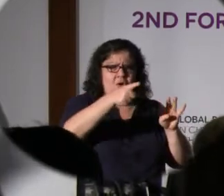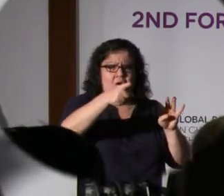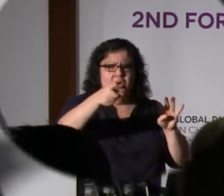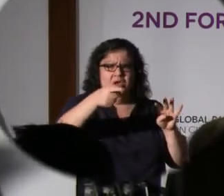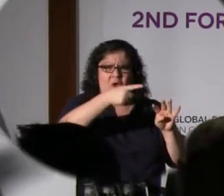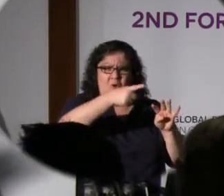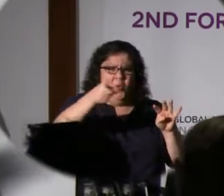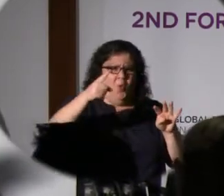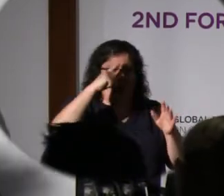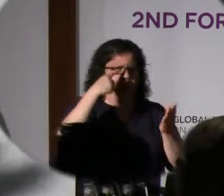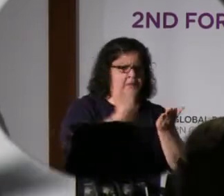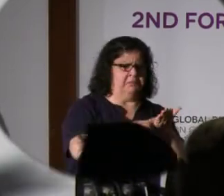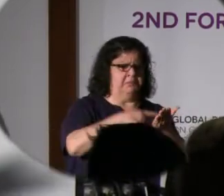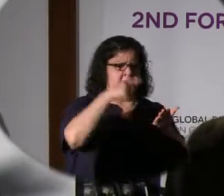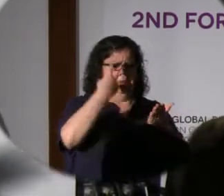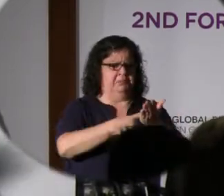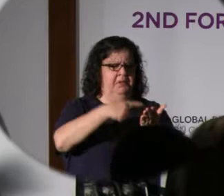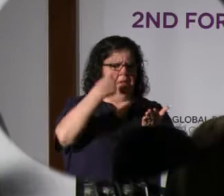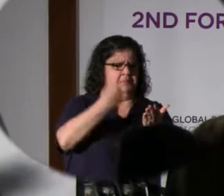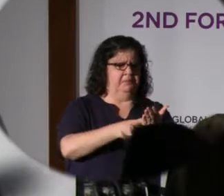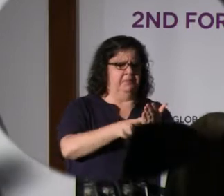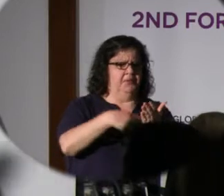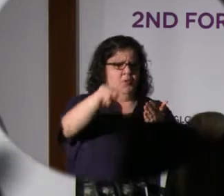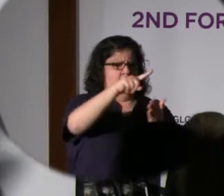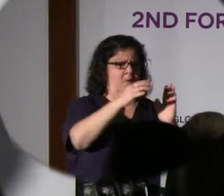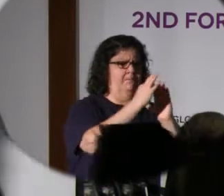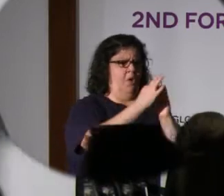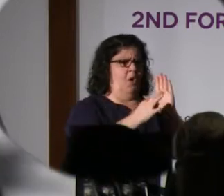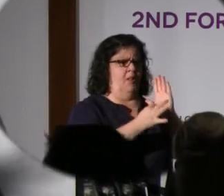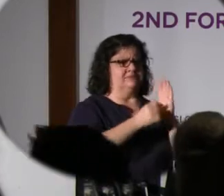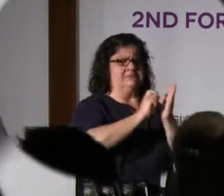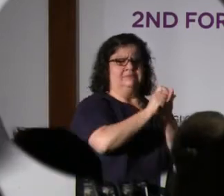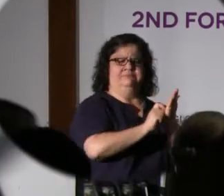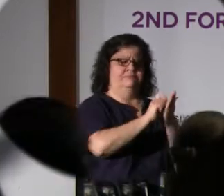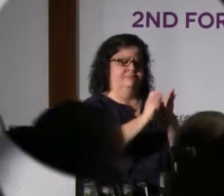the national and the international levels.